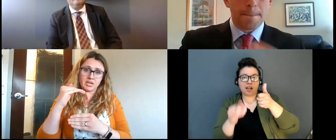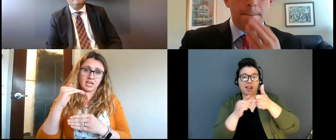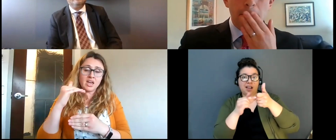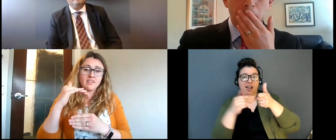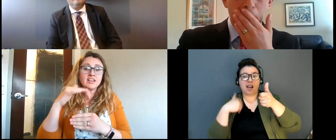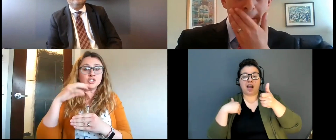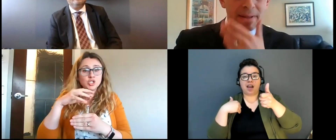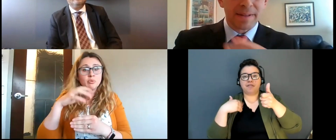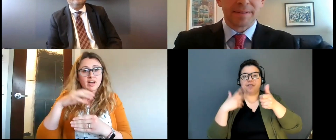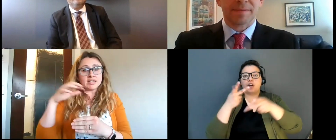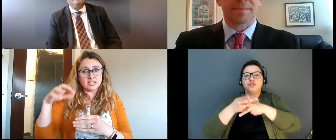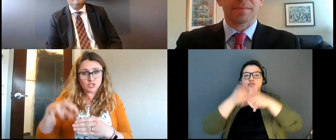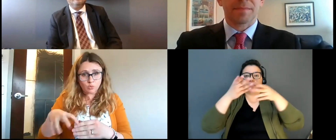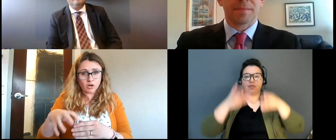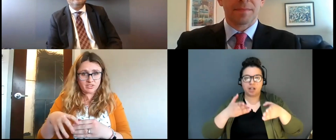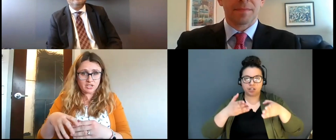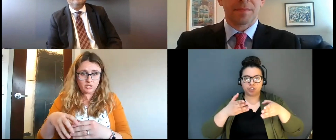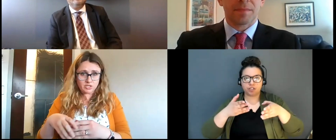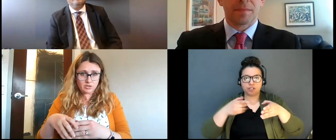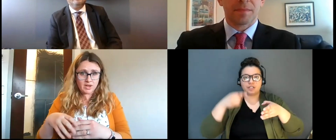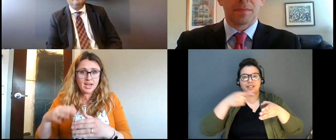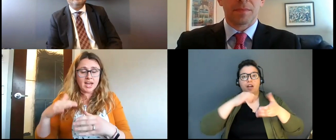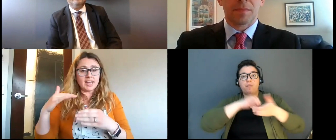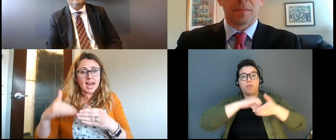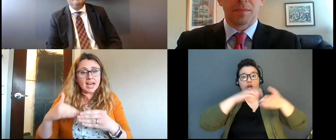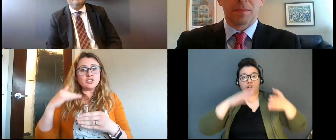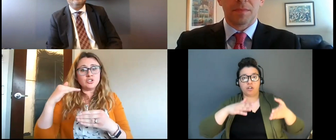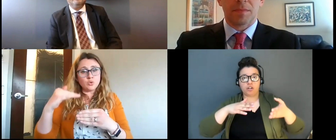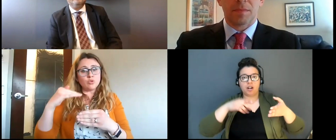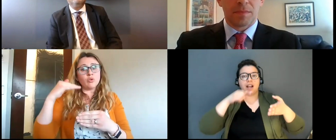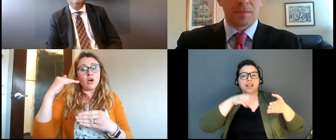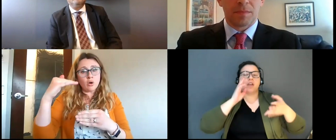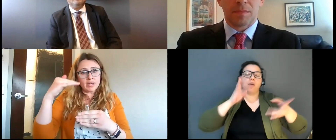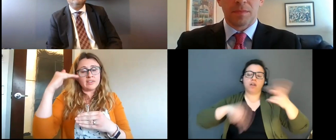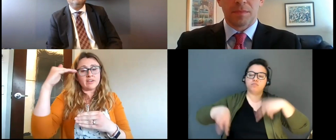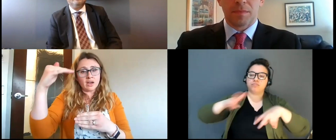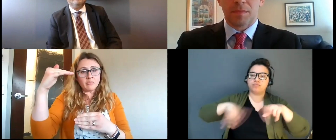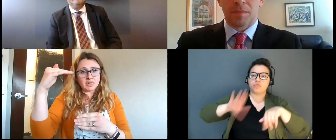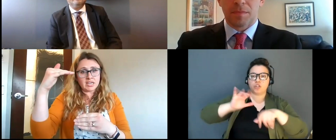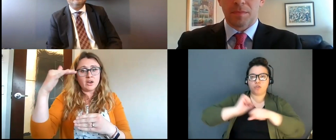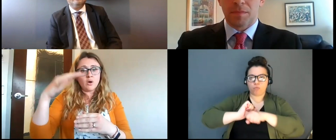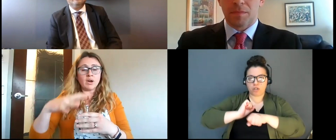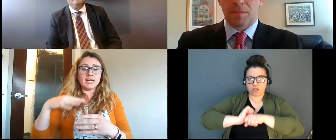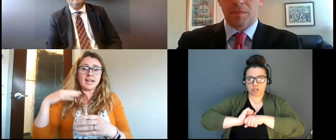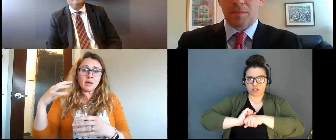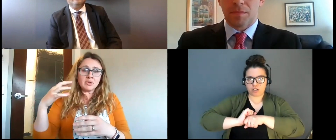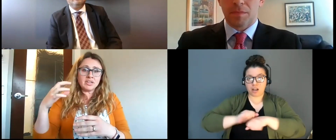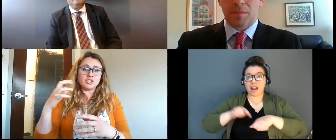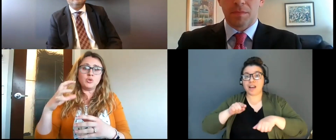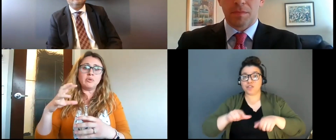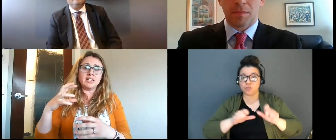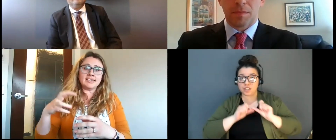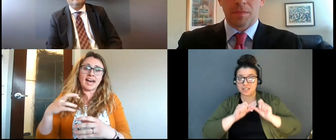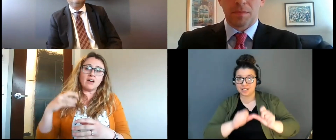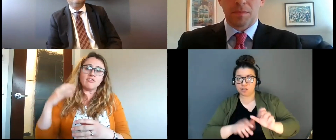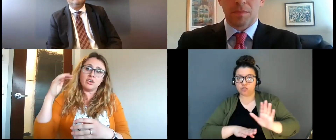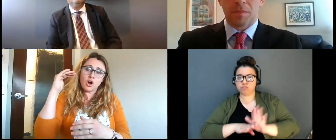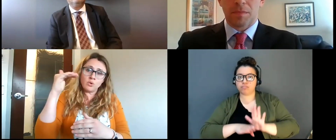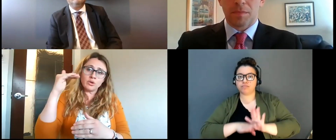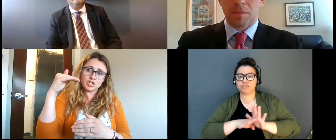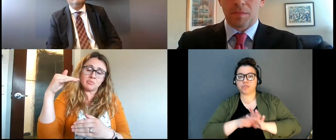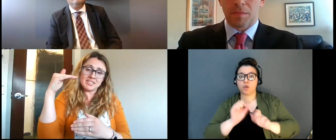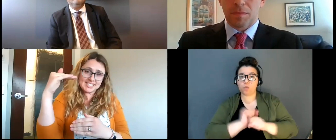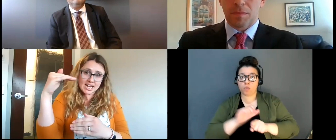in the company that supervises the work that you do. And as you grow in the company, what can happen is you begin to have